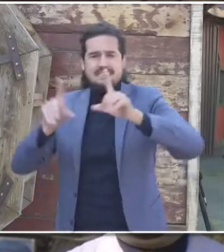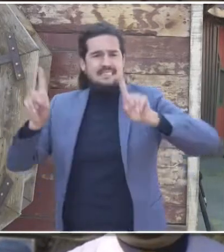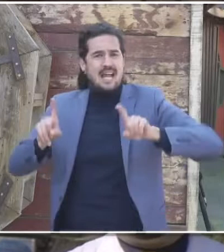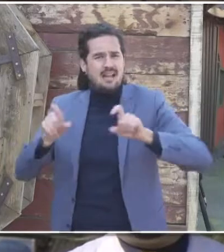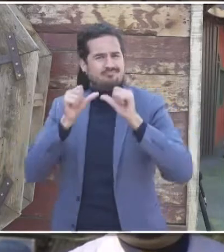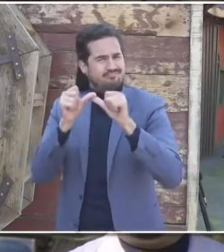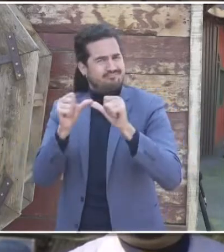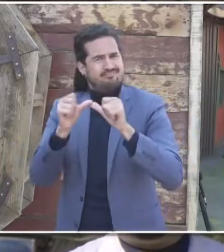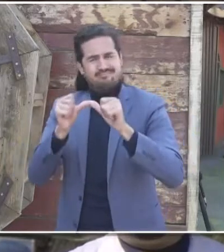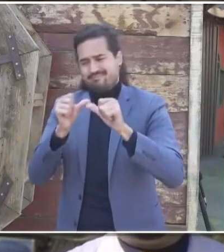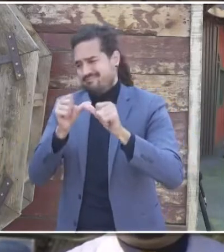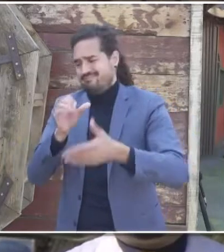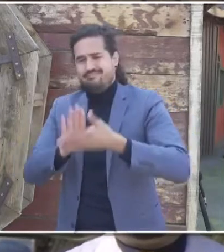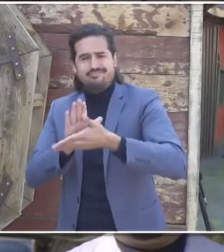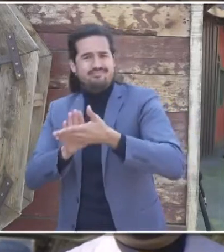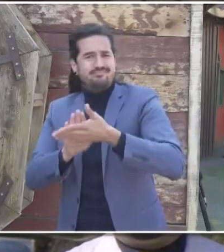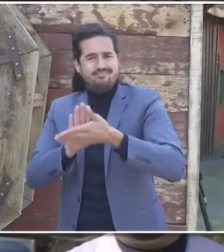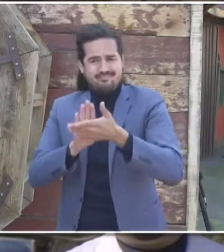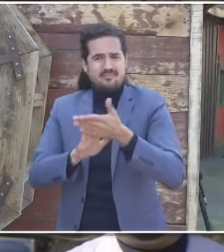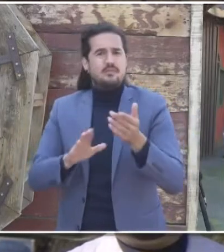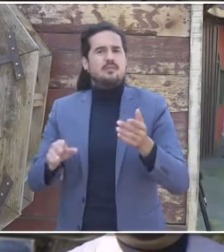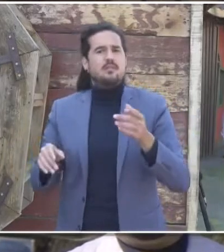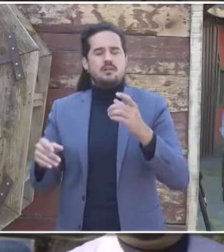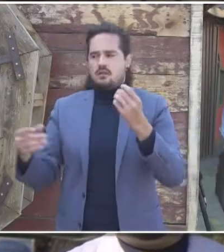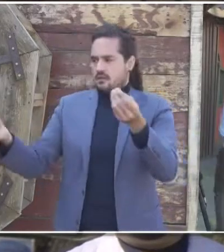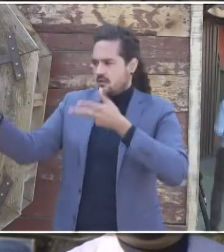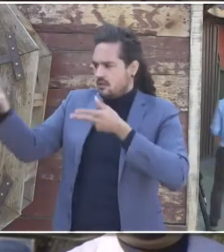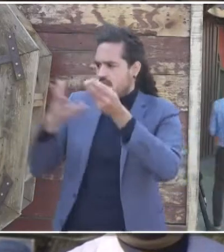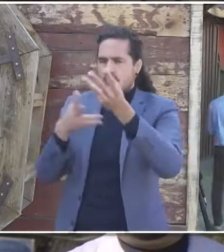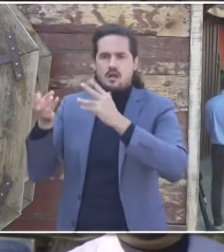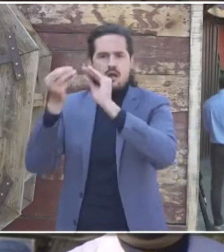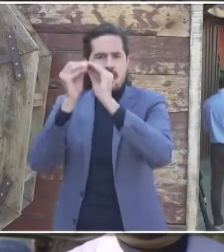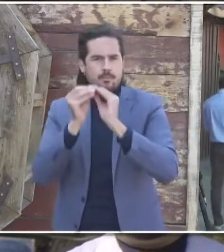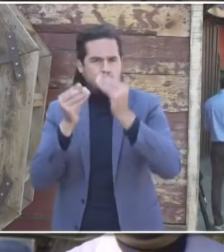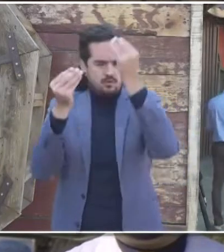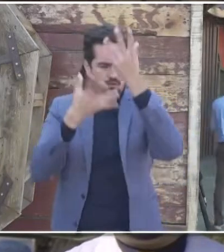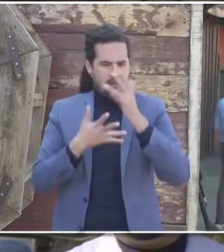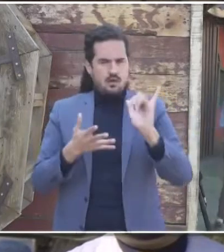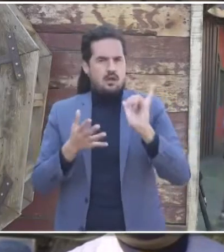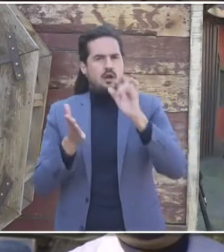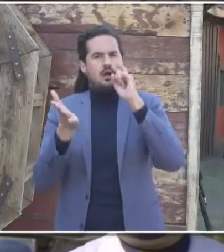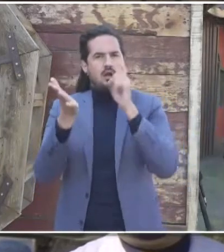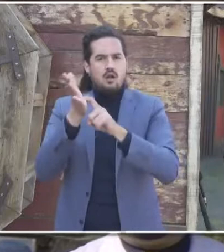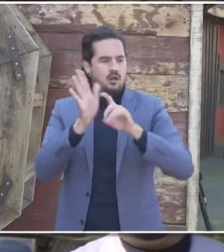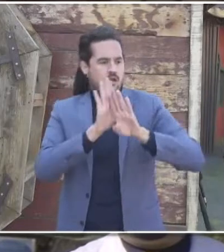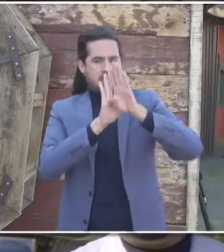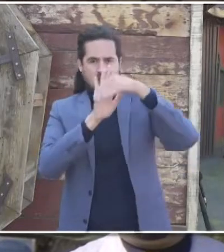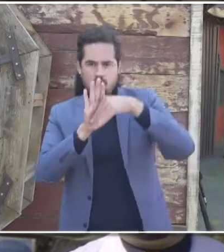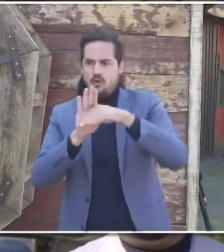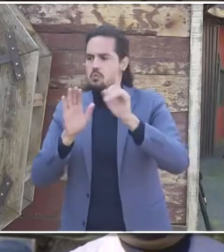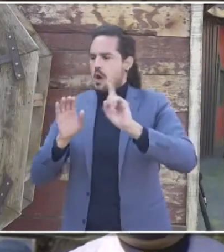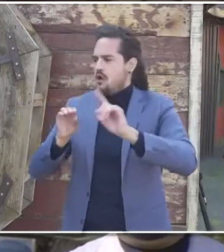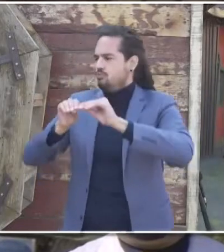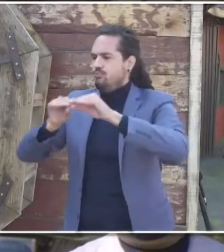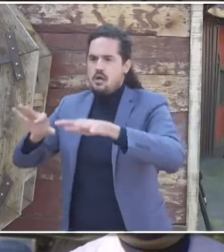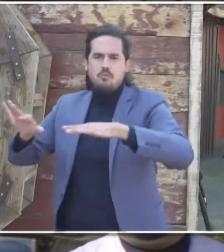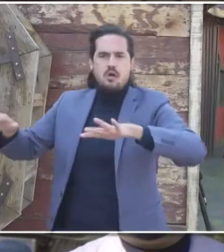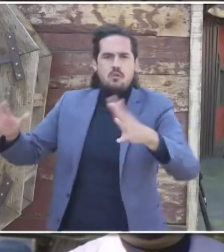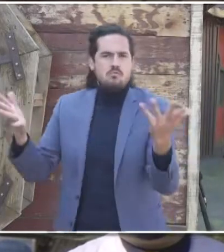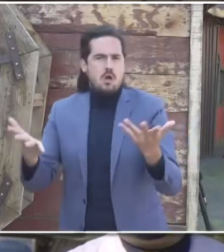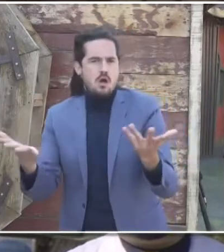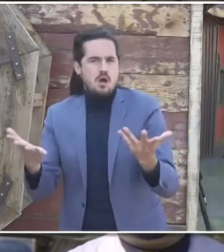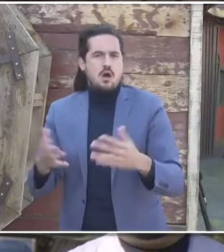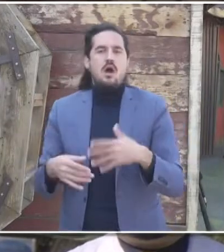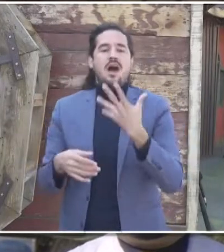testing is providing us a sense of the community spread that's also led us to a deeper and greater understanding of variants. The issue